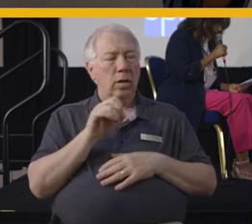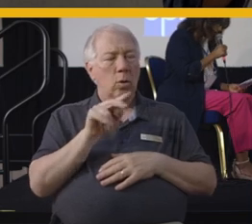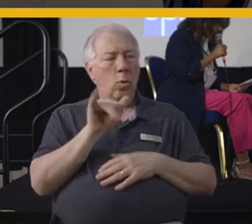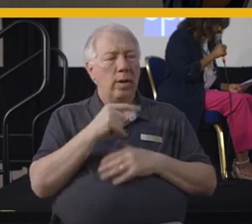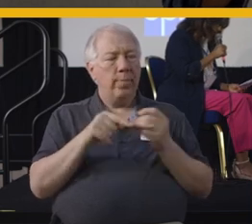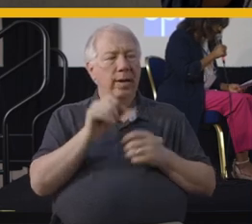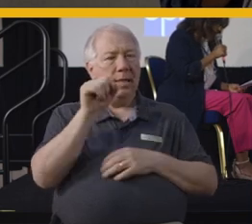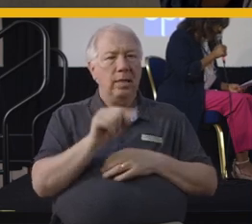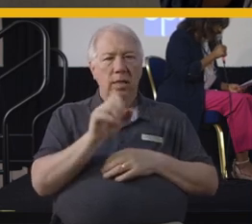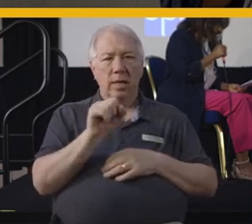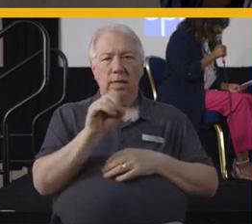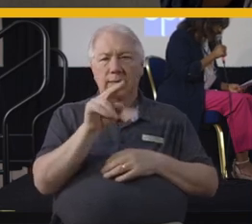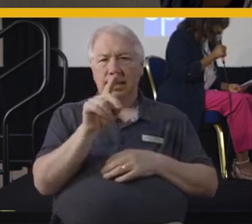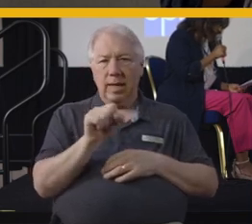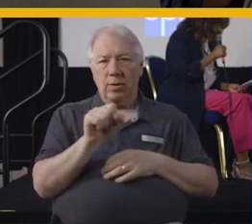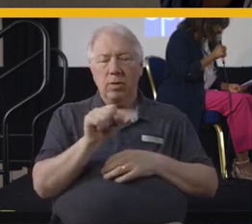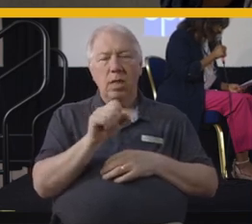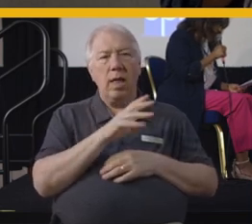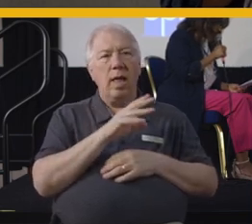about Southern Sounds. And